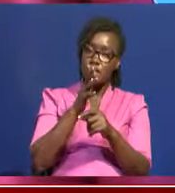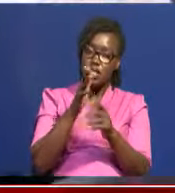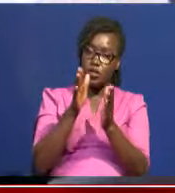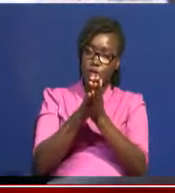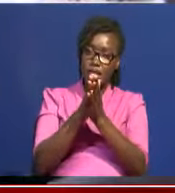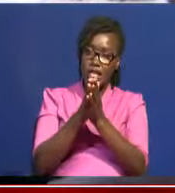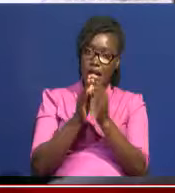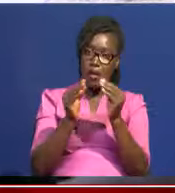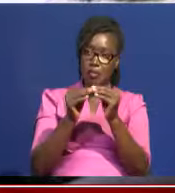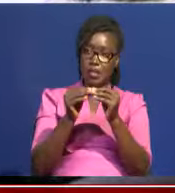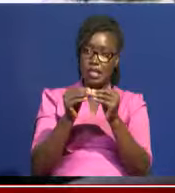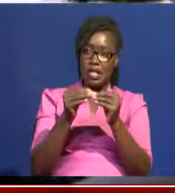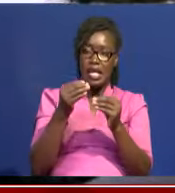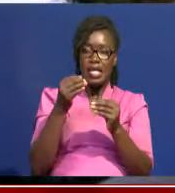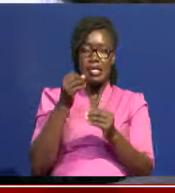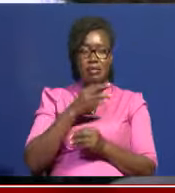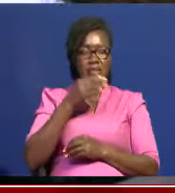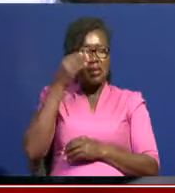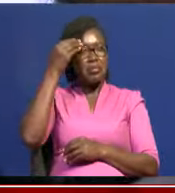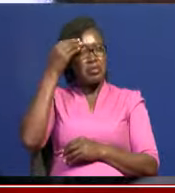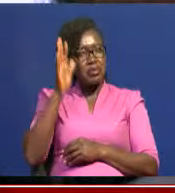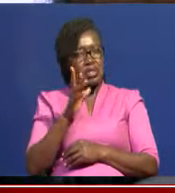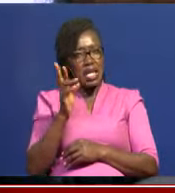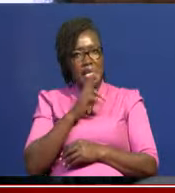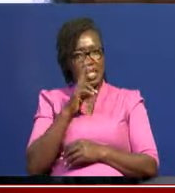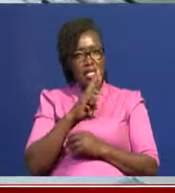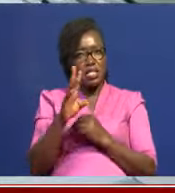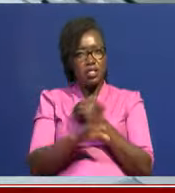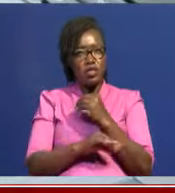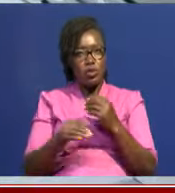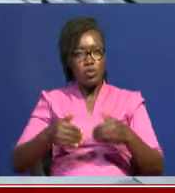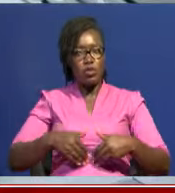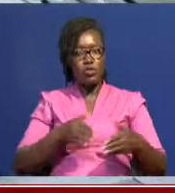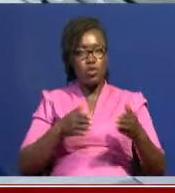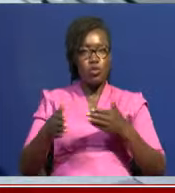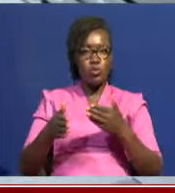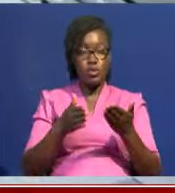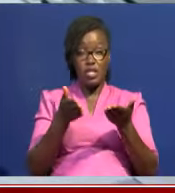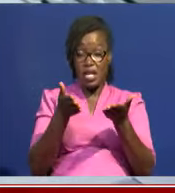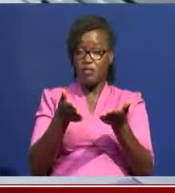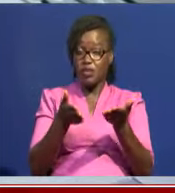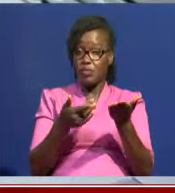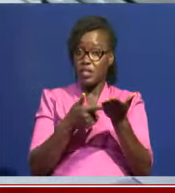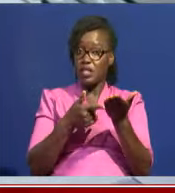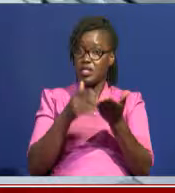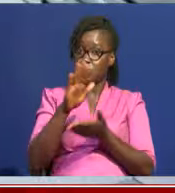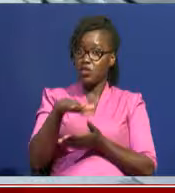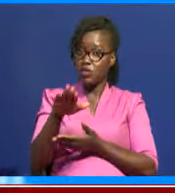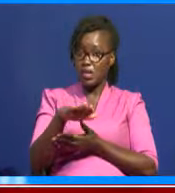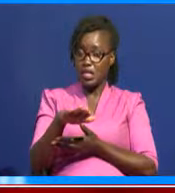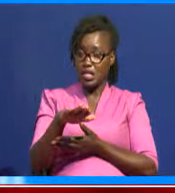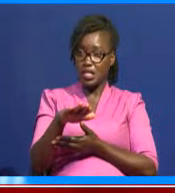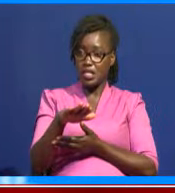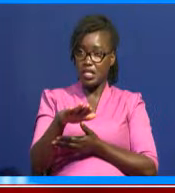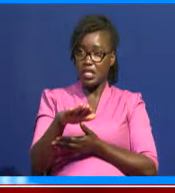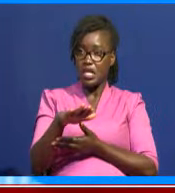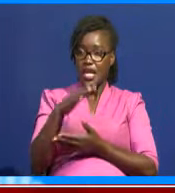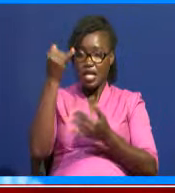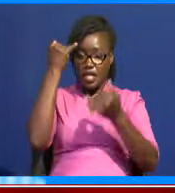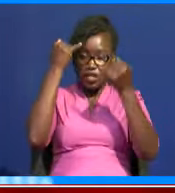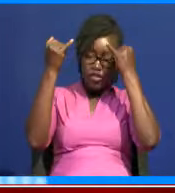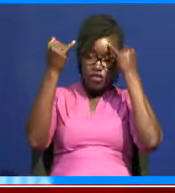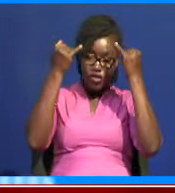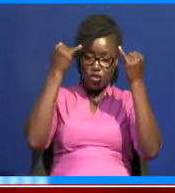warned that the fear of the unknown risks robbing the youth of the opportunities available in the digital space.